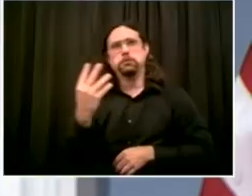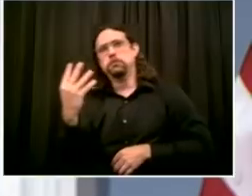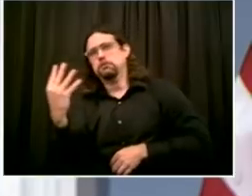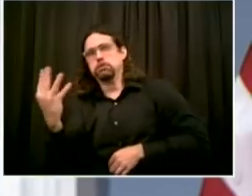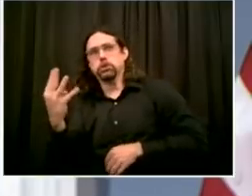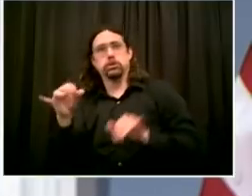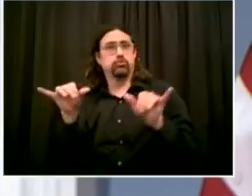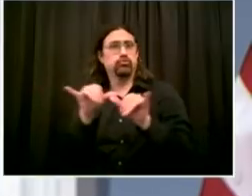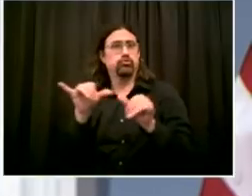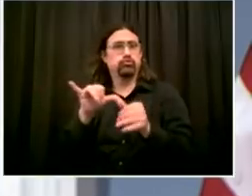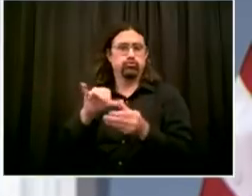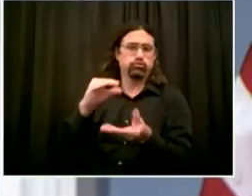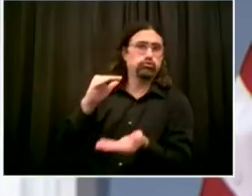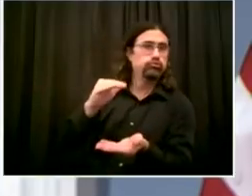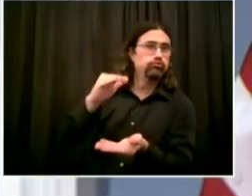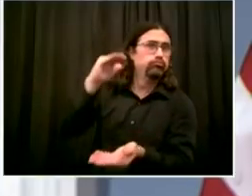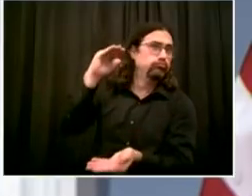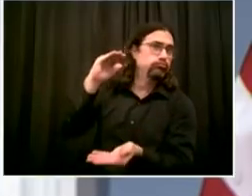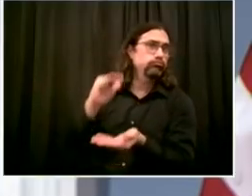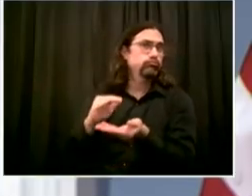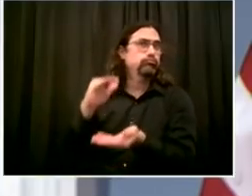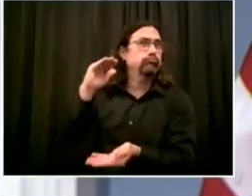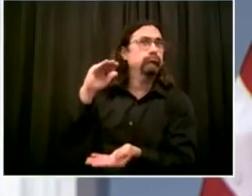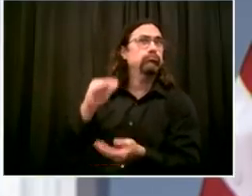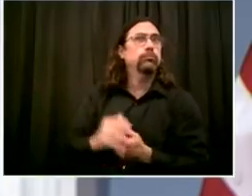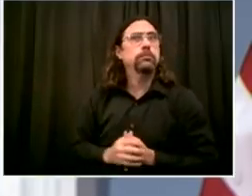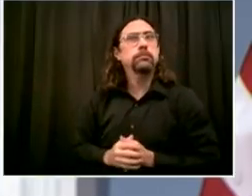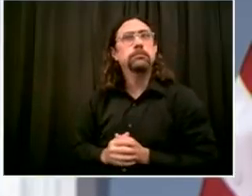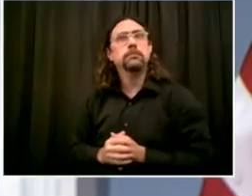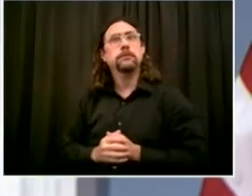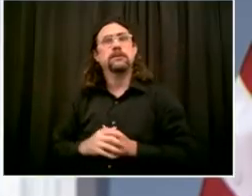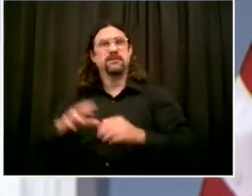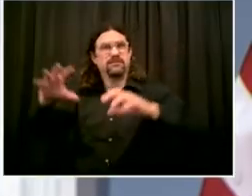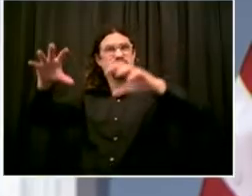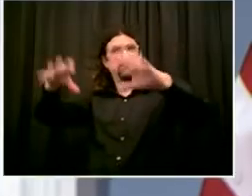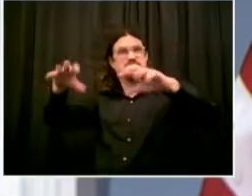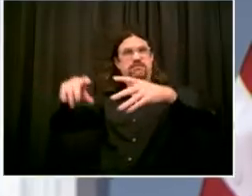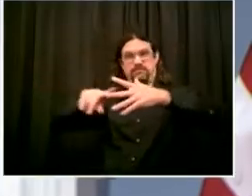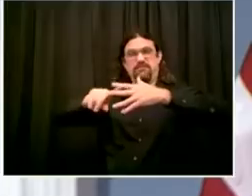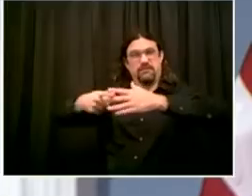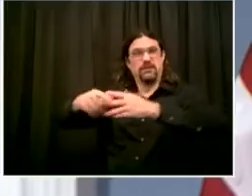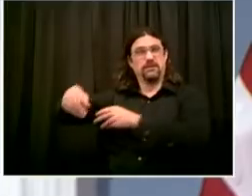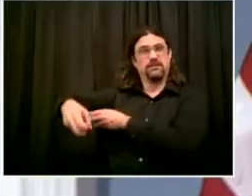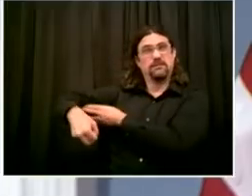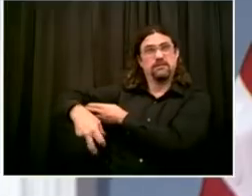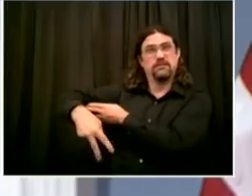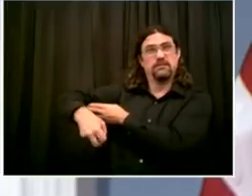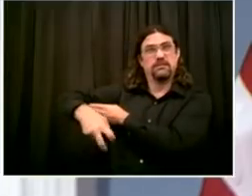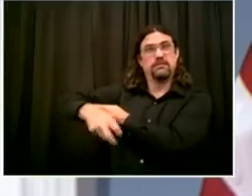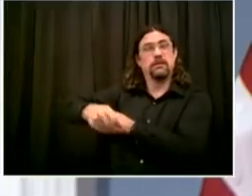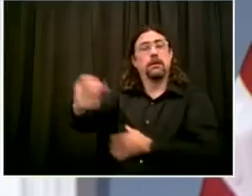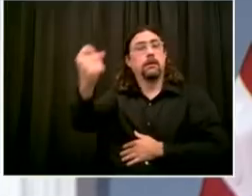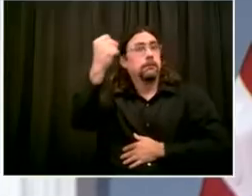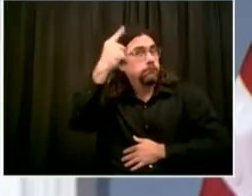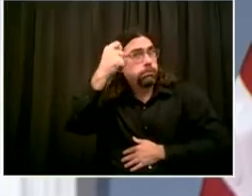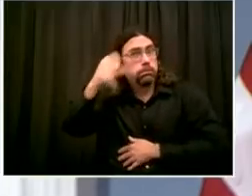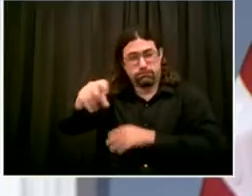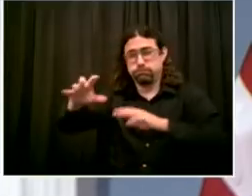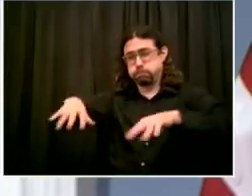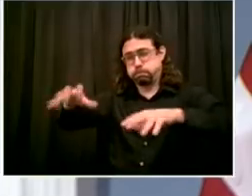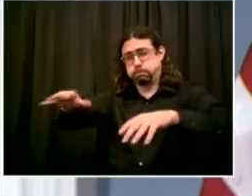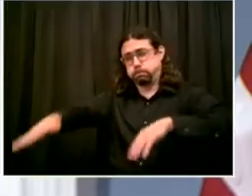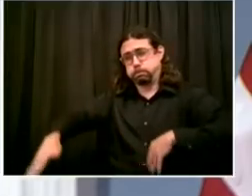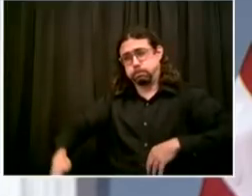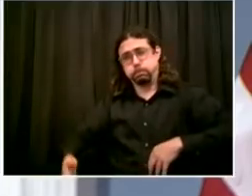tomorrow. Along with that, we're also going to see tropical storm force winds. They're expected to start as early as